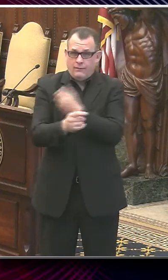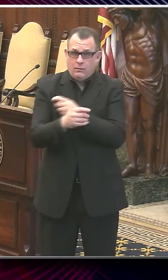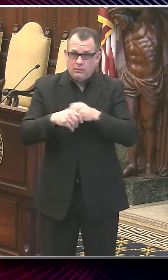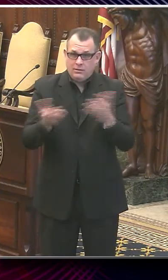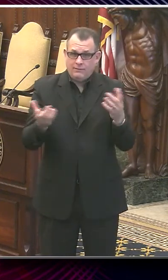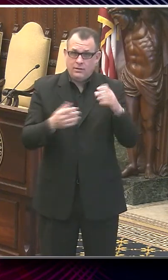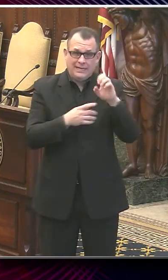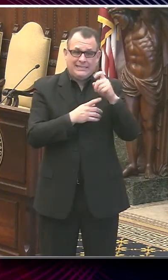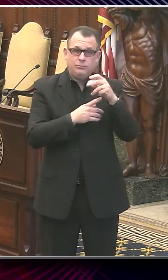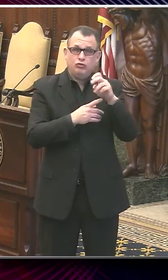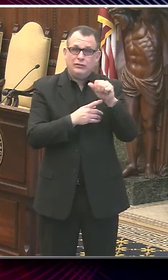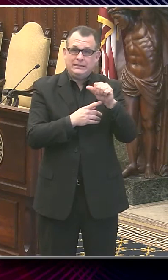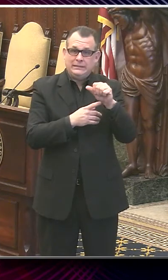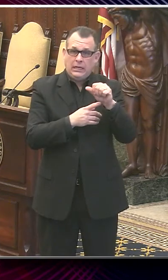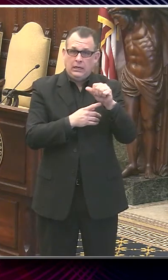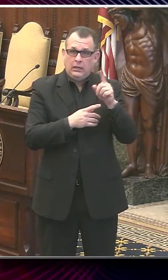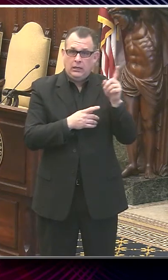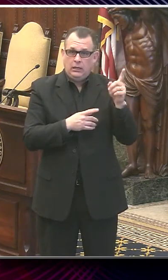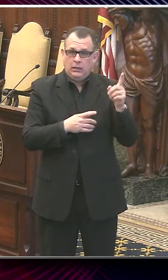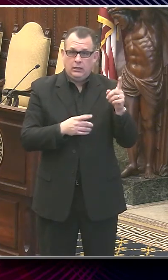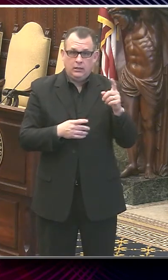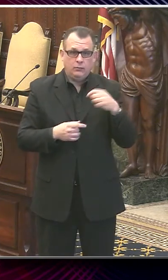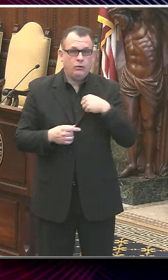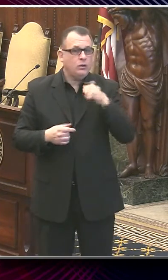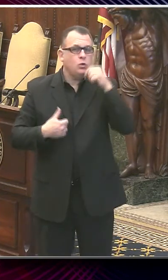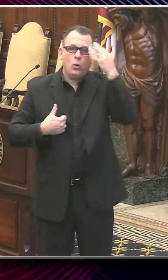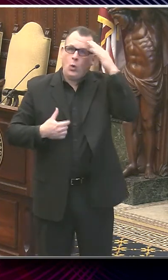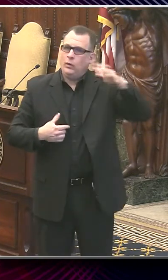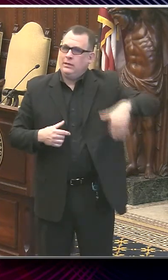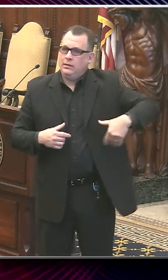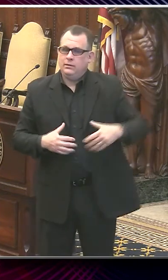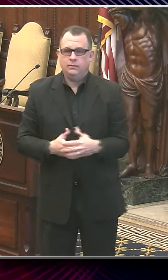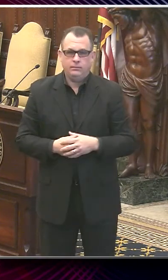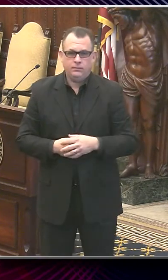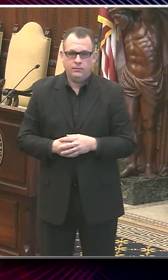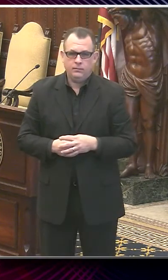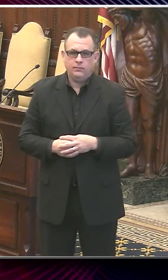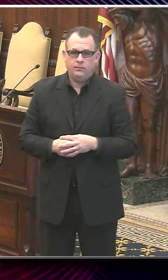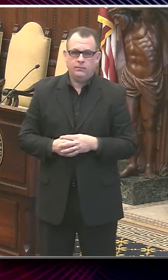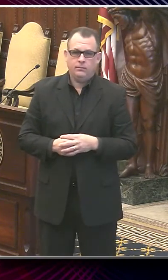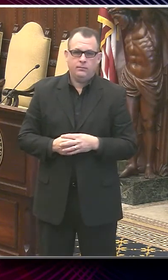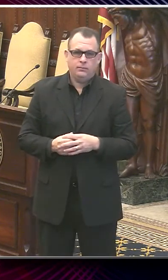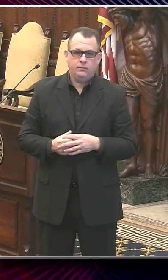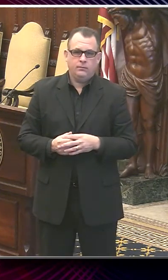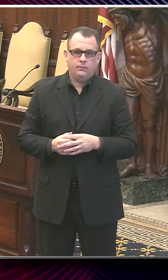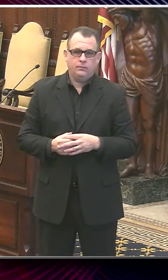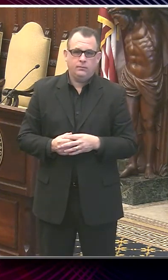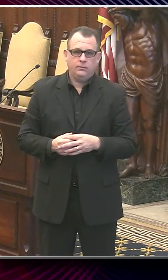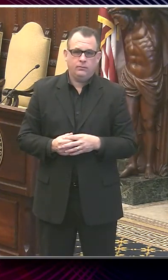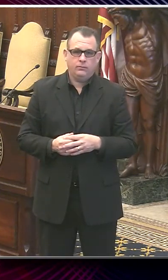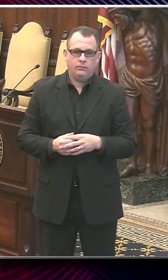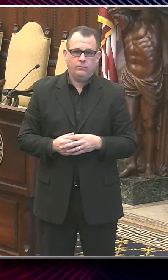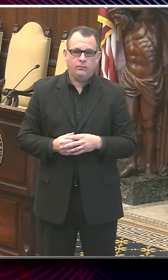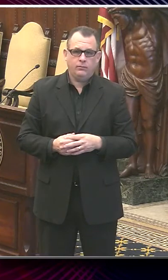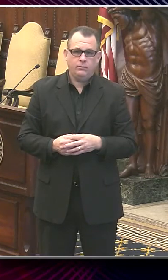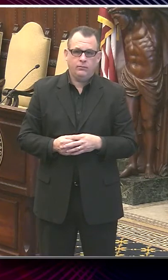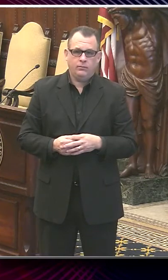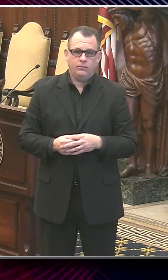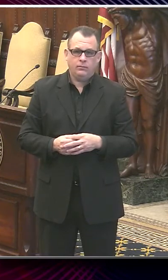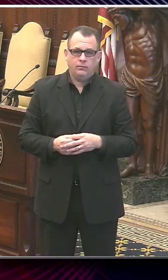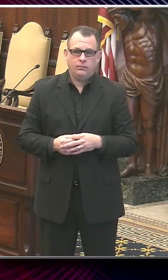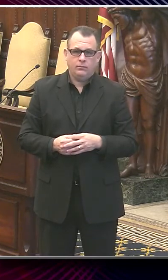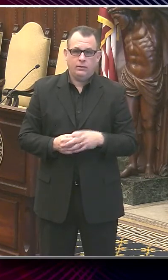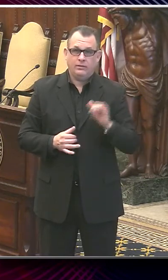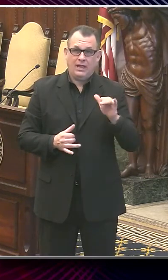site? We're still working that out. We have to. This is a site that we need to probably provide vaccine